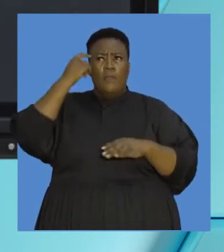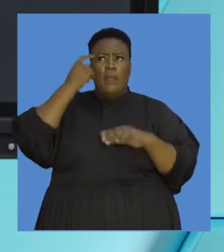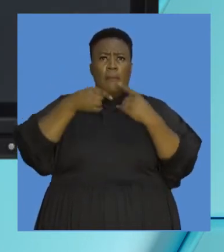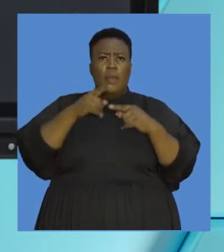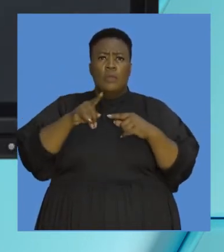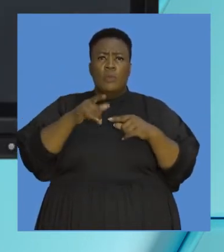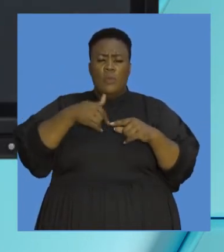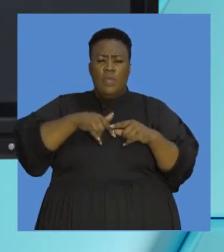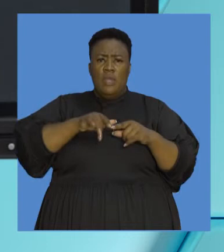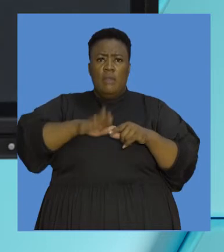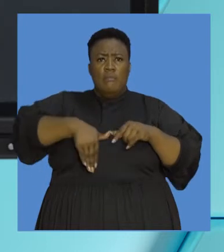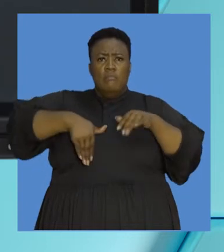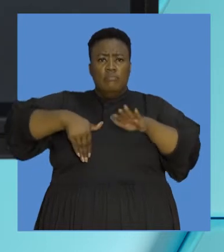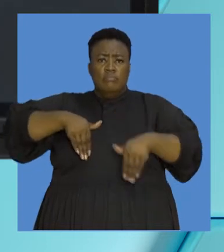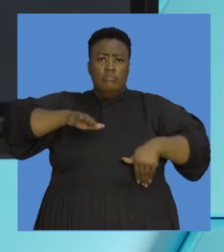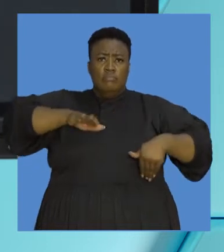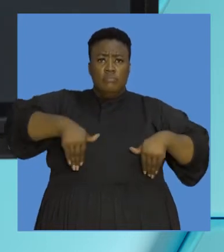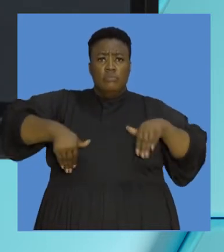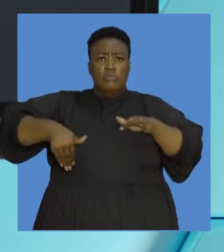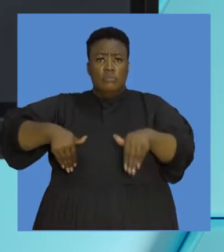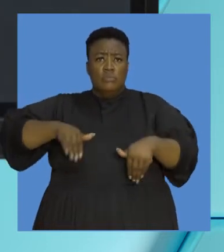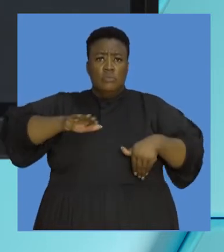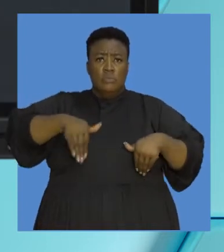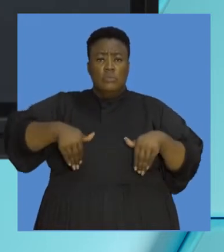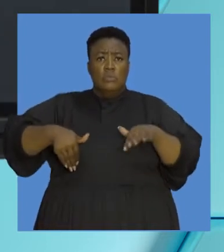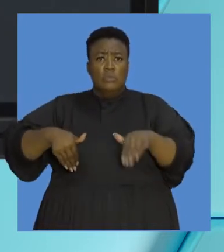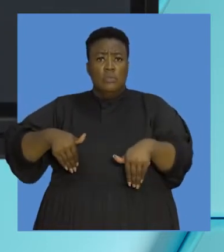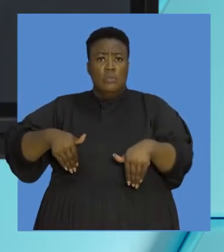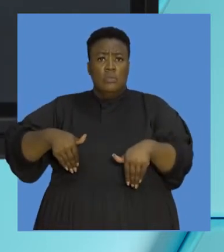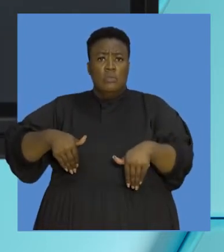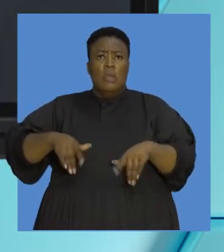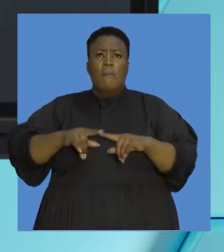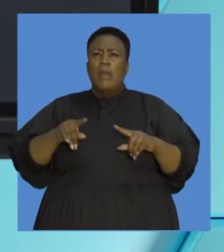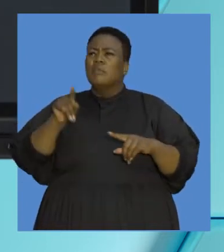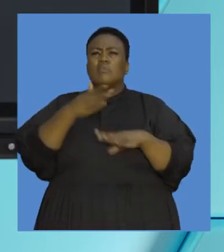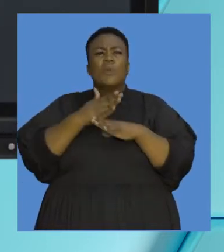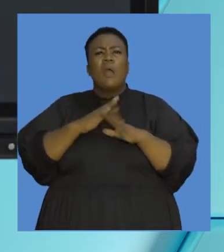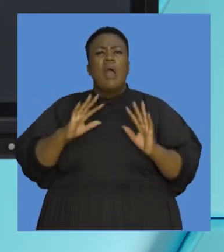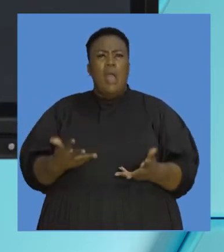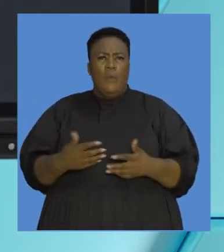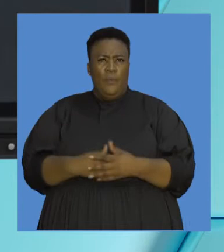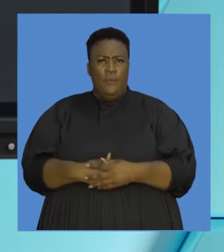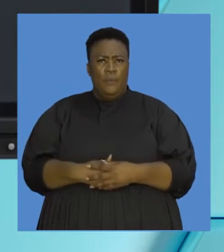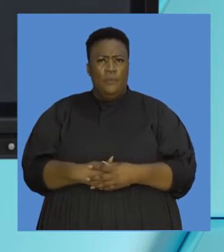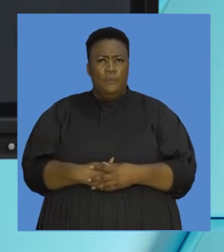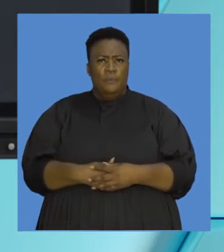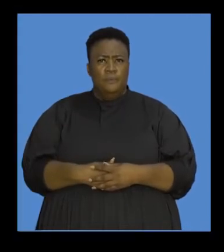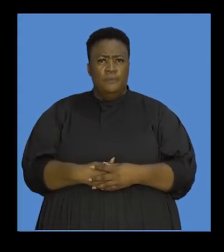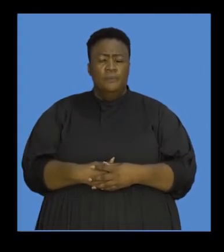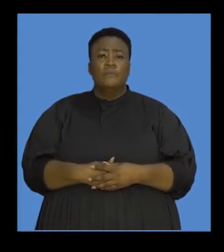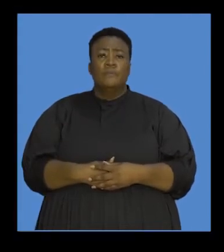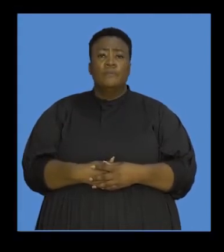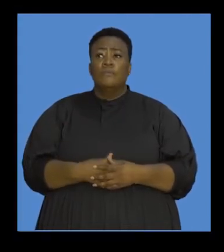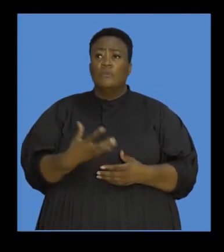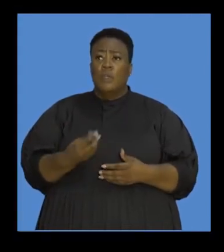it, we're actually pushing backwards, but we're moving forwards. How does that work? Well, let's talk about